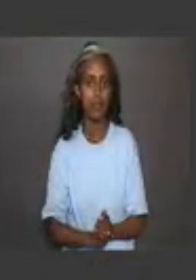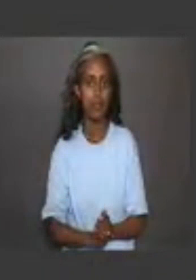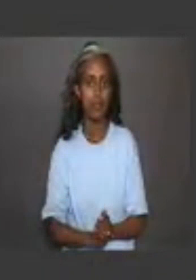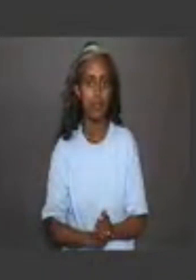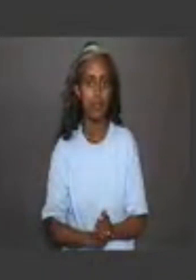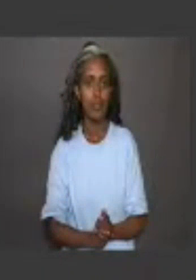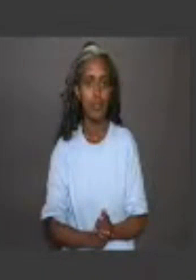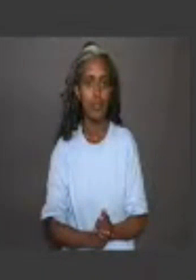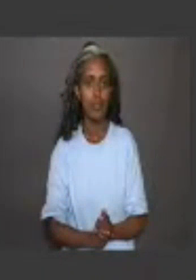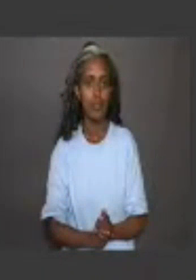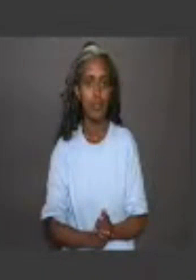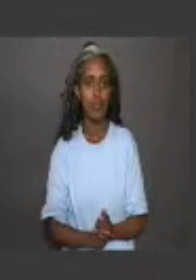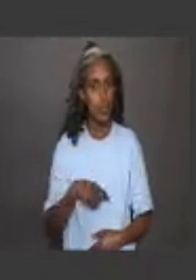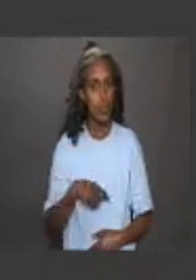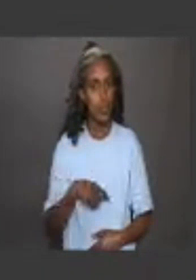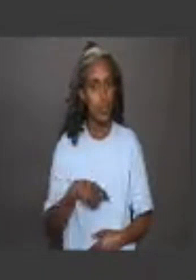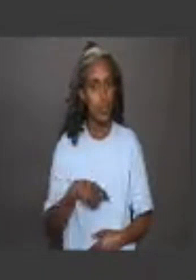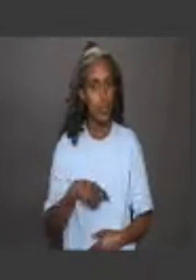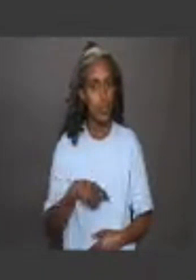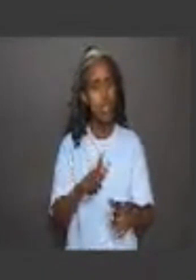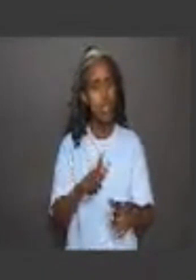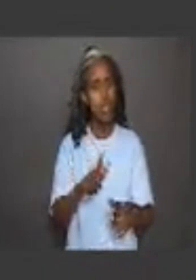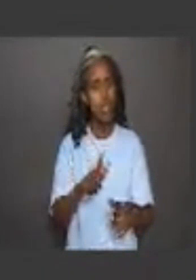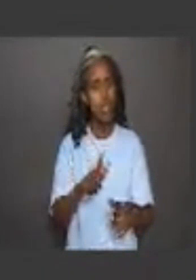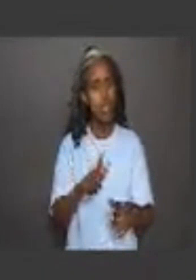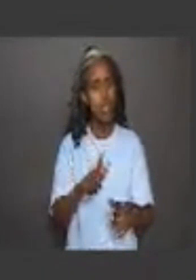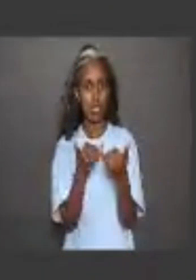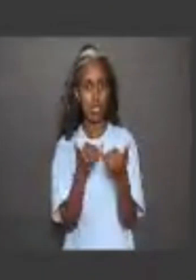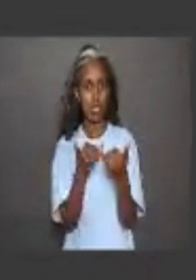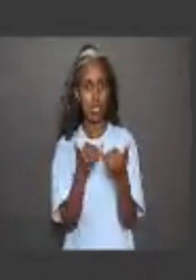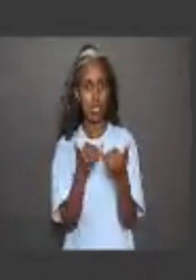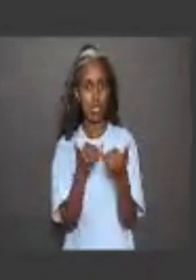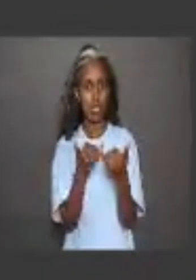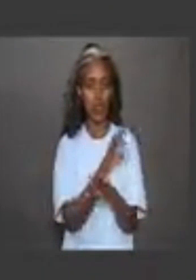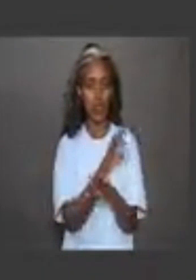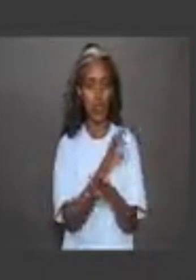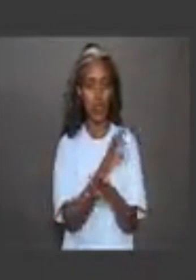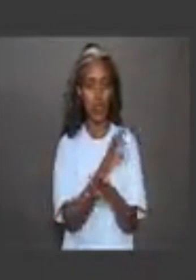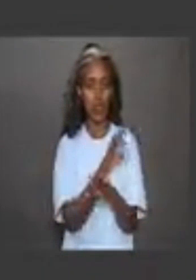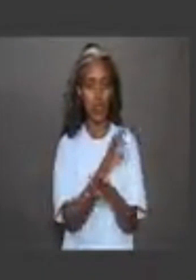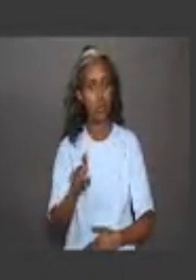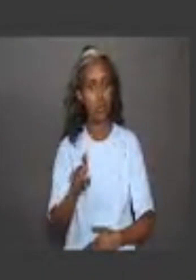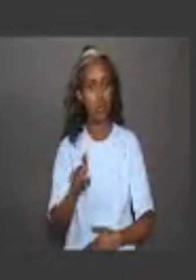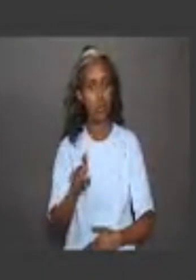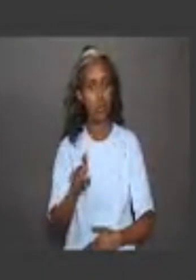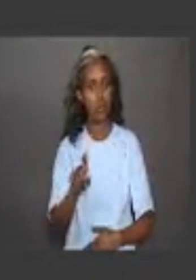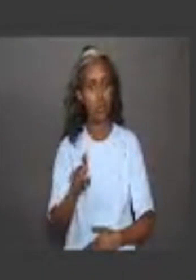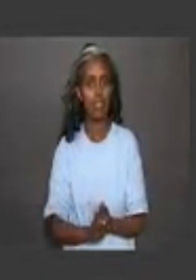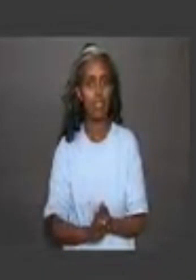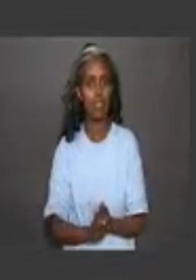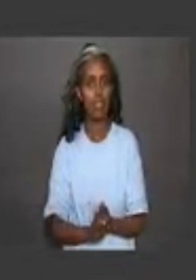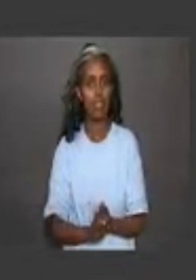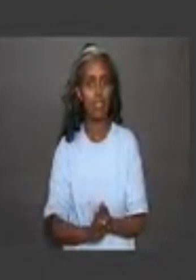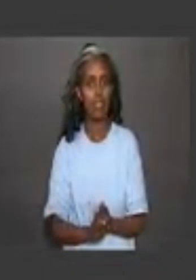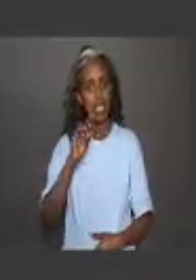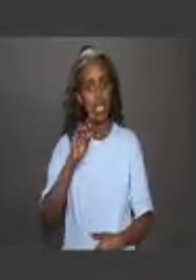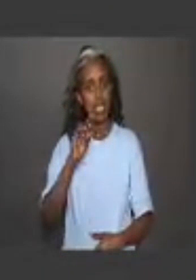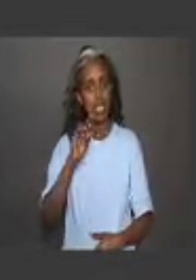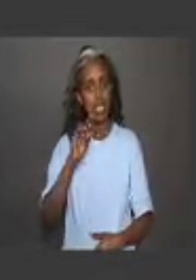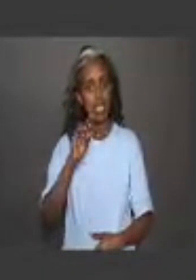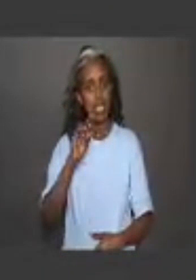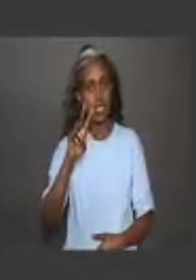We can use long division to factor the equation. The dividend is equal